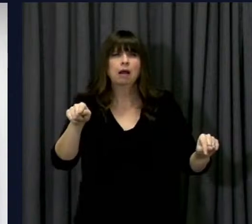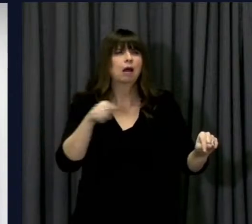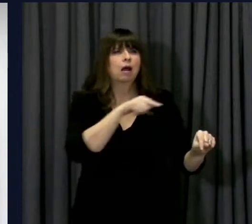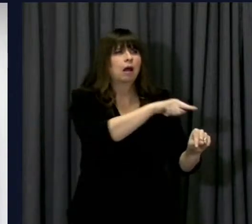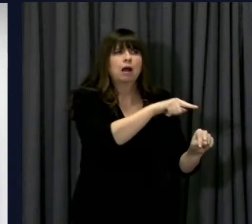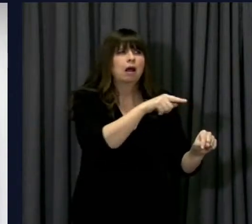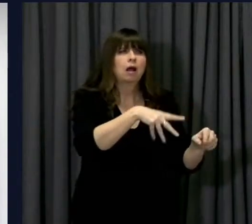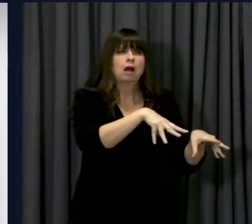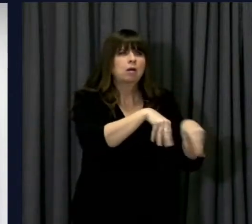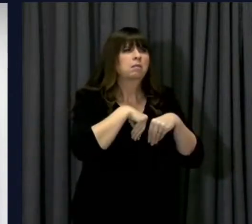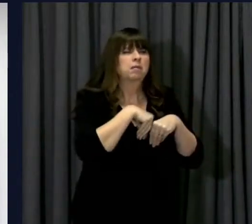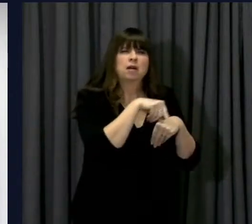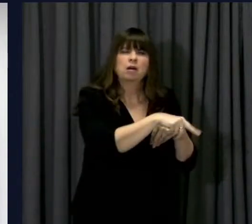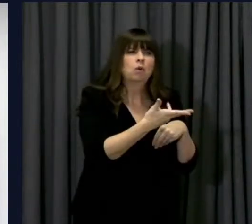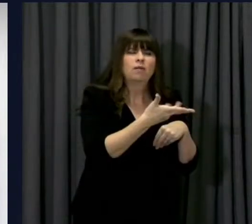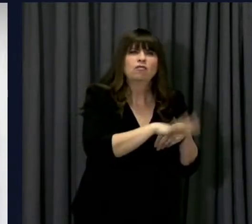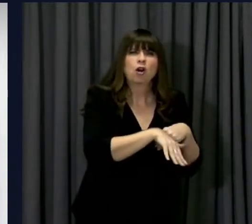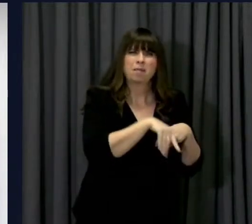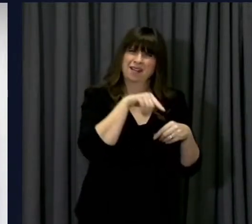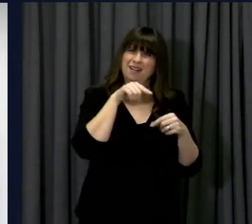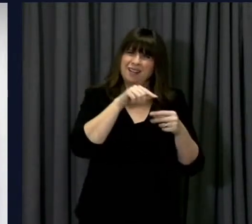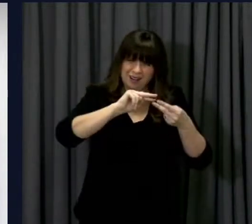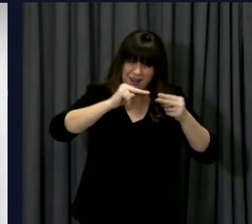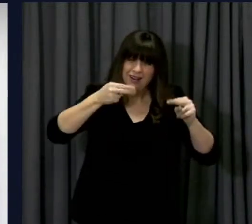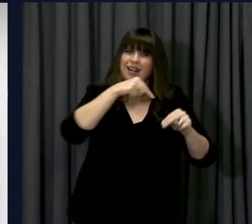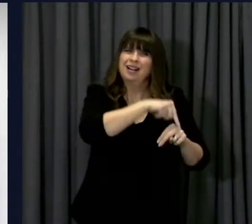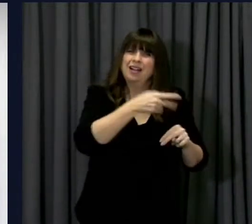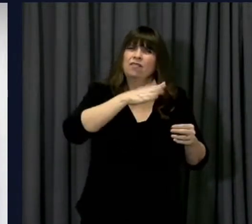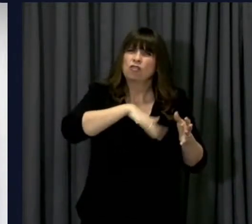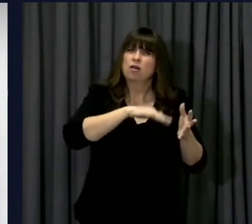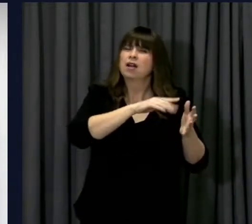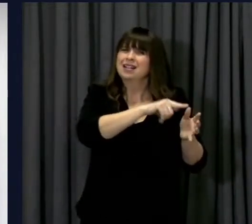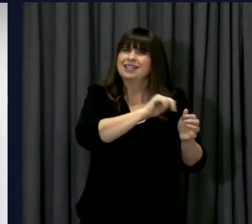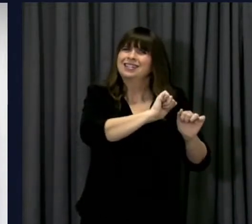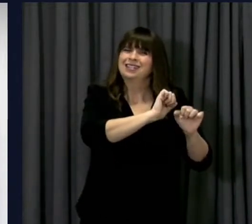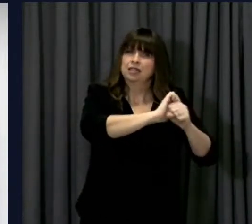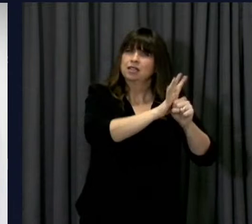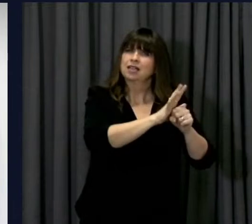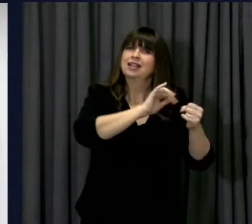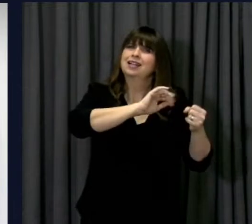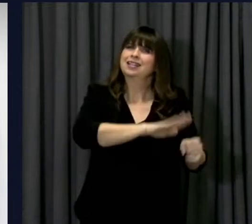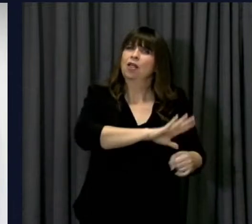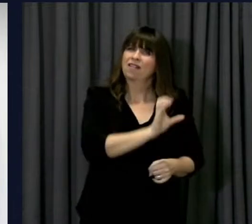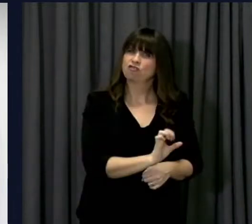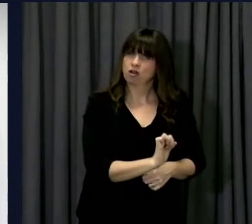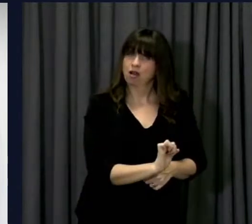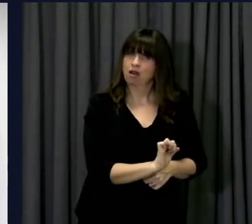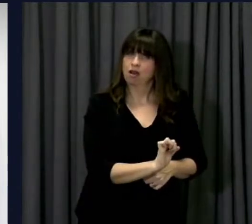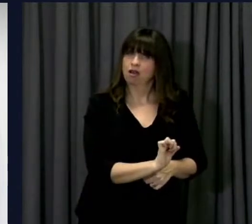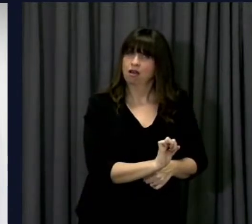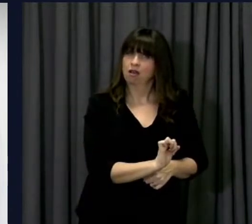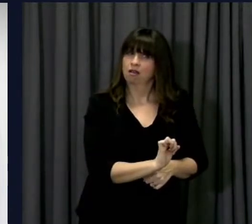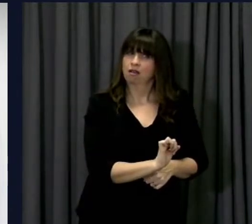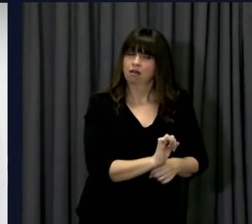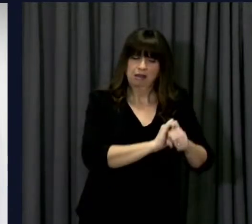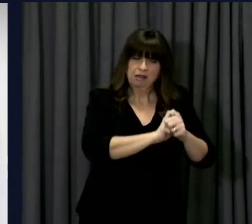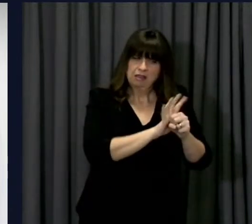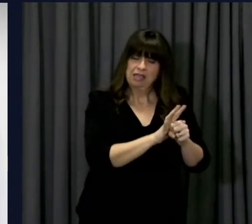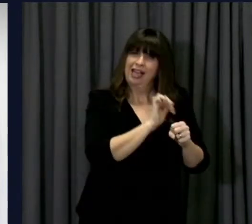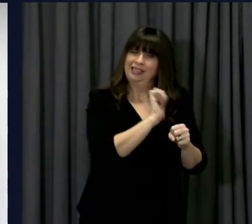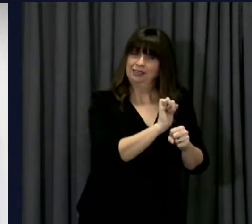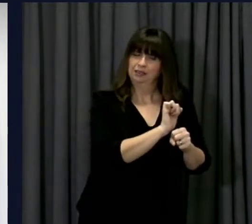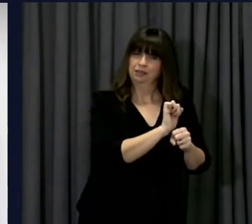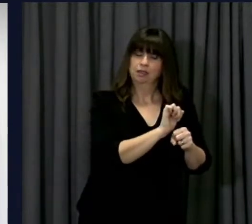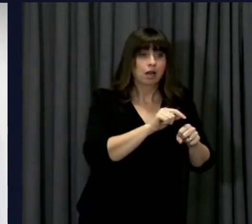person became infected with the South African variant strain and whether there is any evidence of wider community